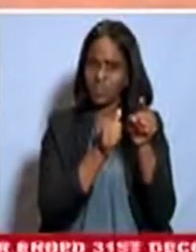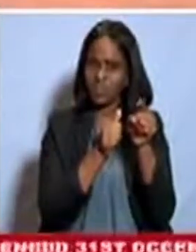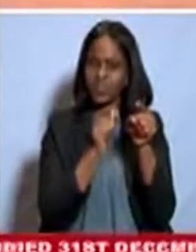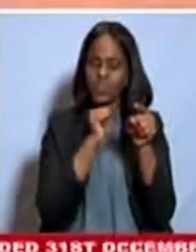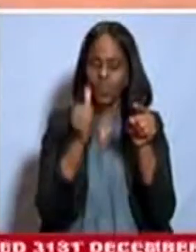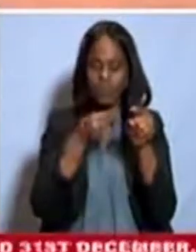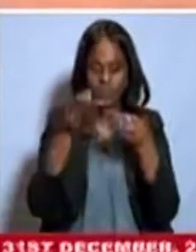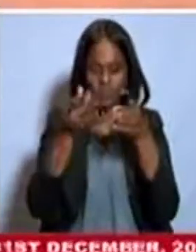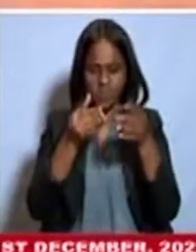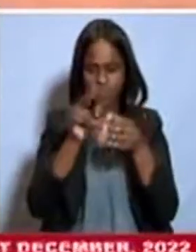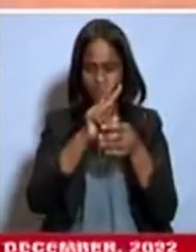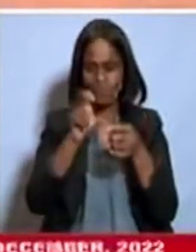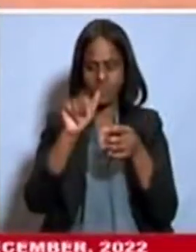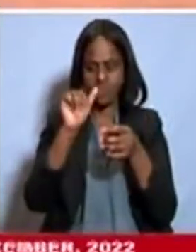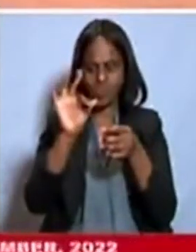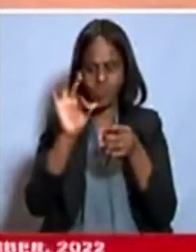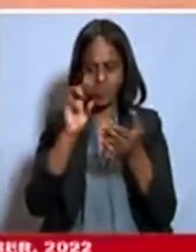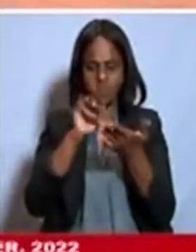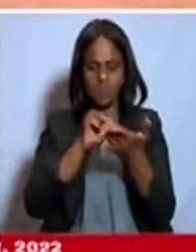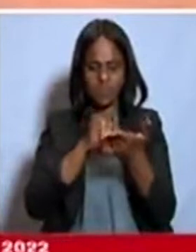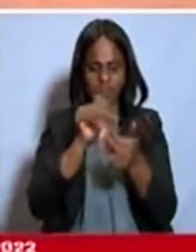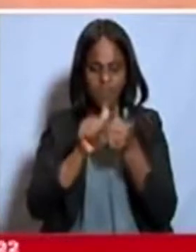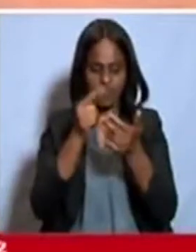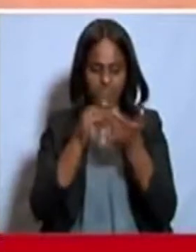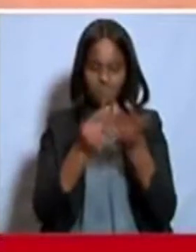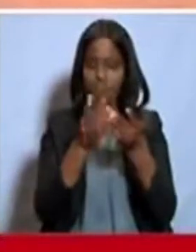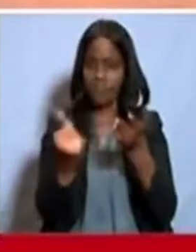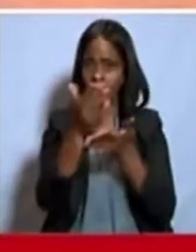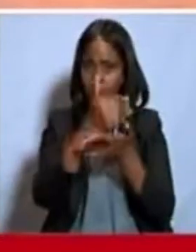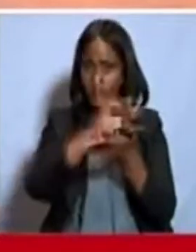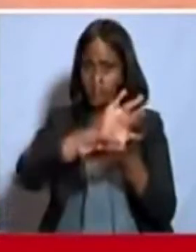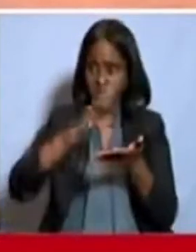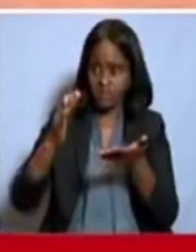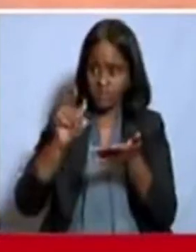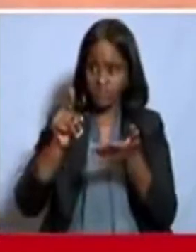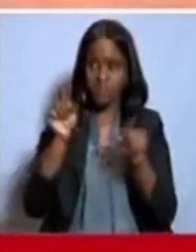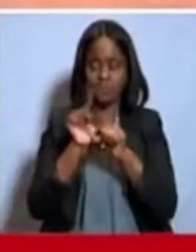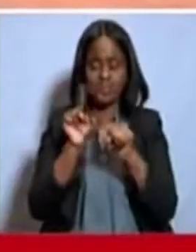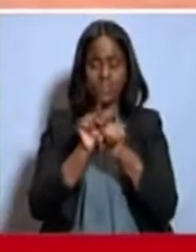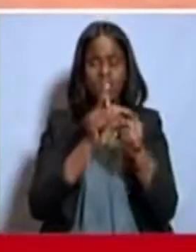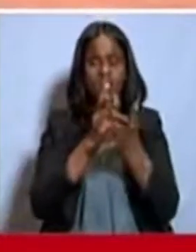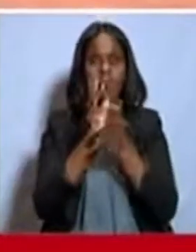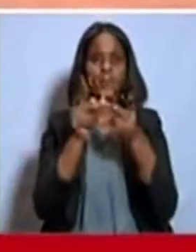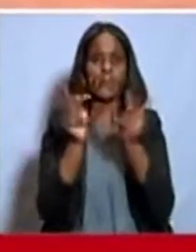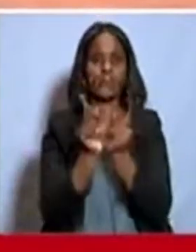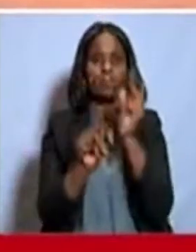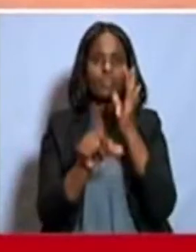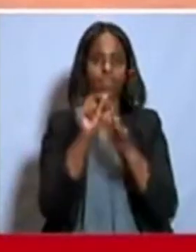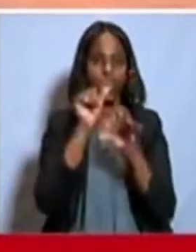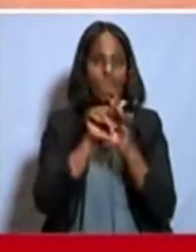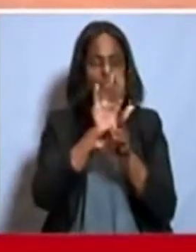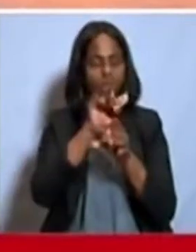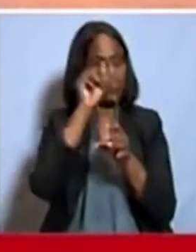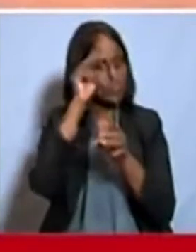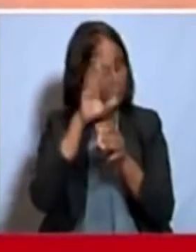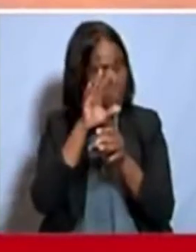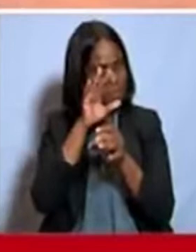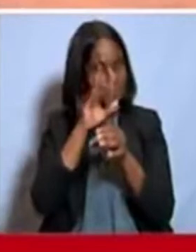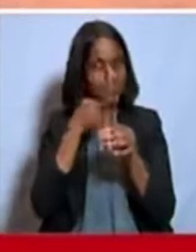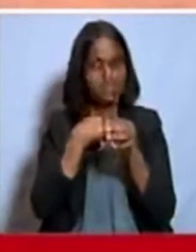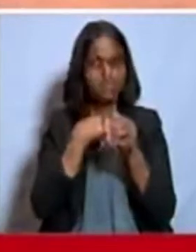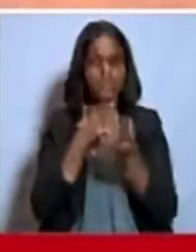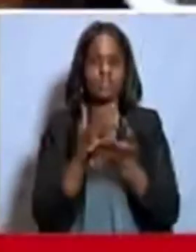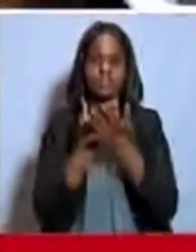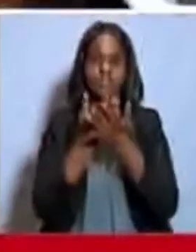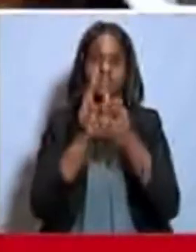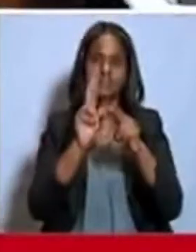unspent 219 million which was mopped back, whether that was the correct position found at the ministry. I submit,